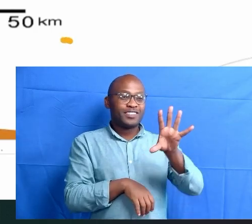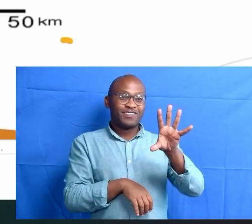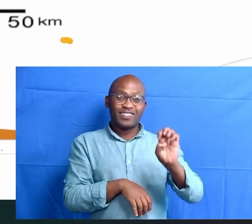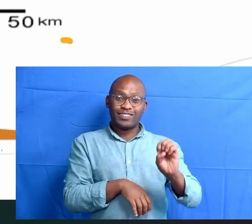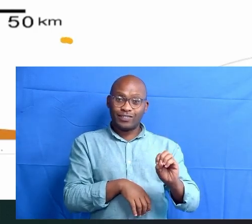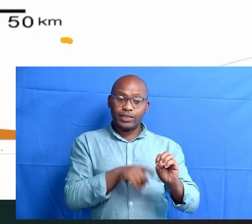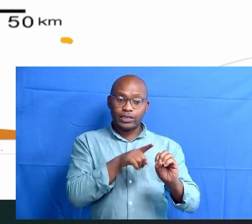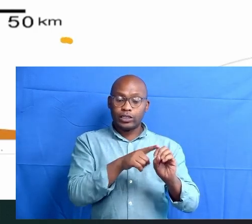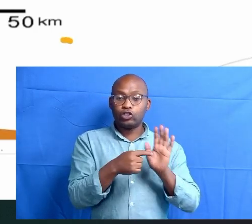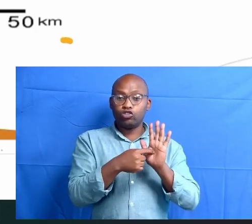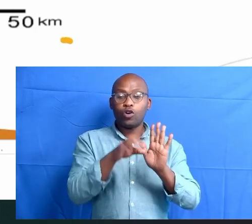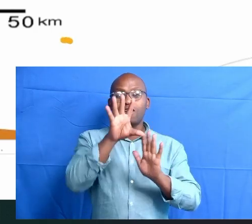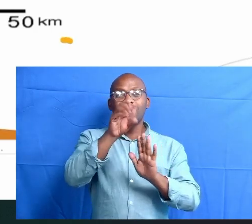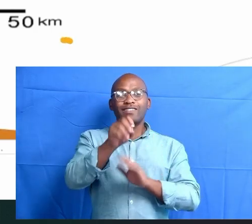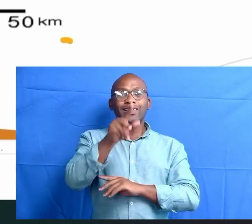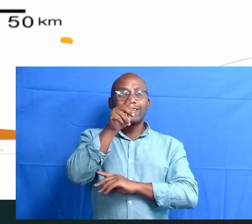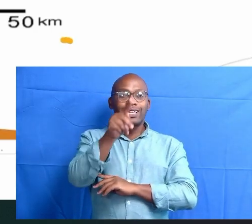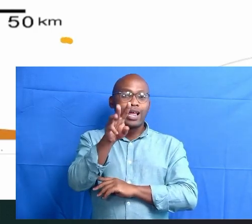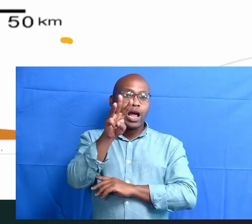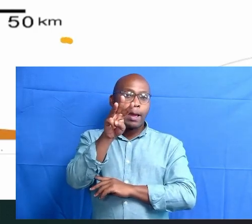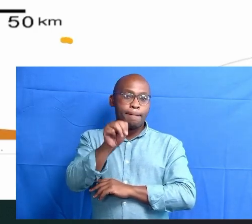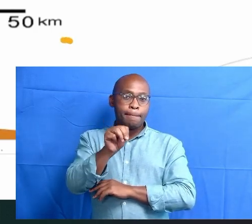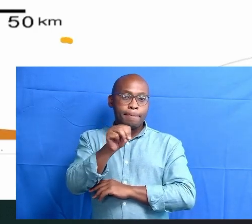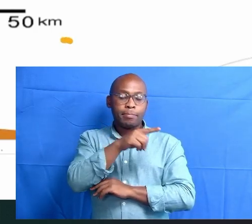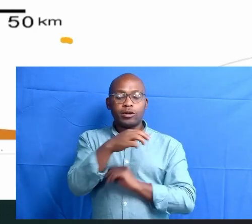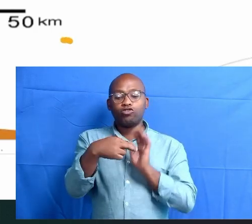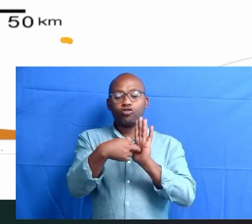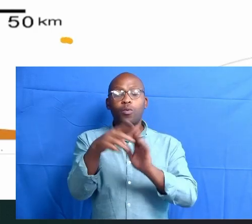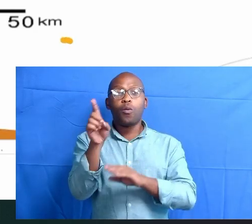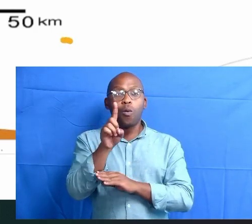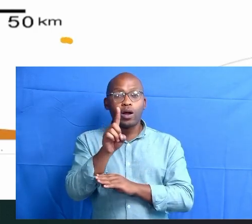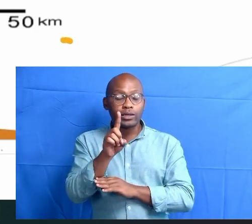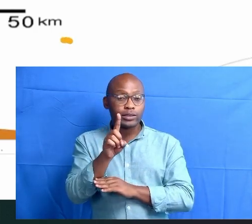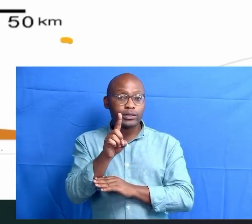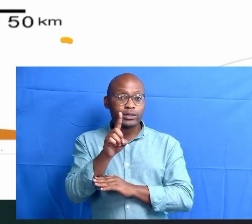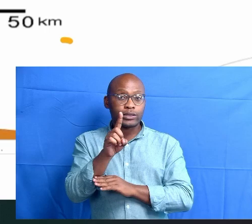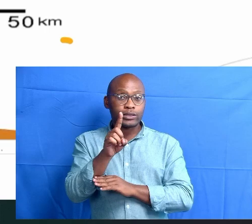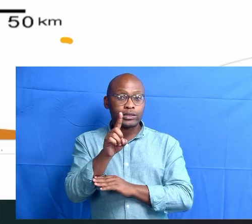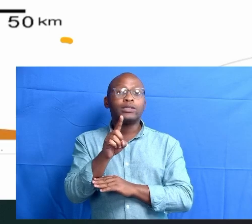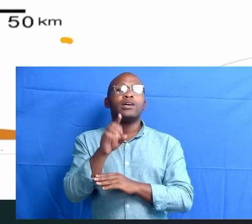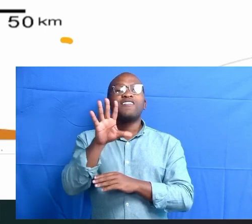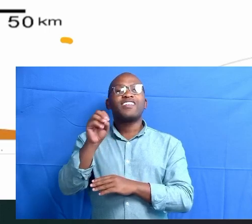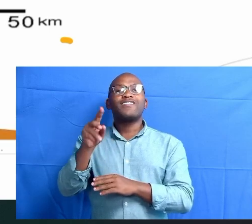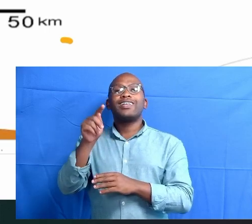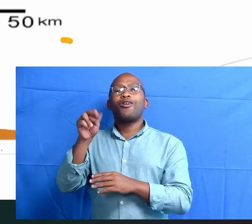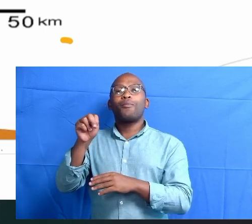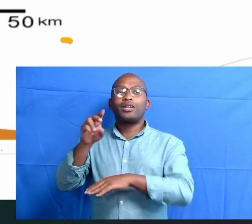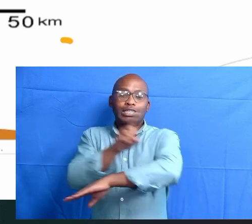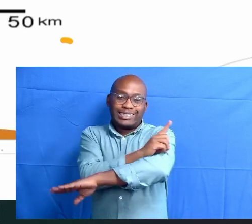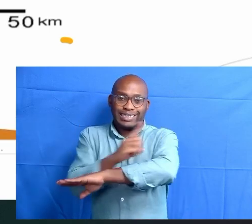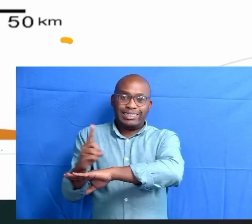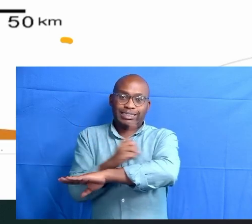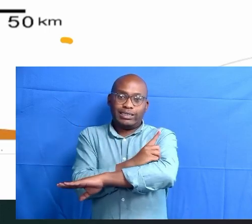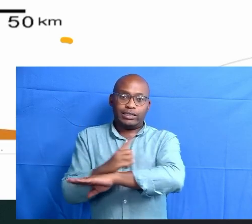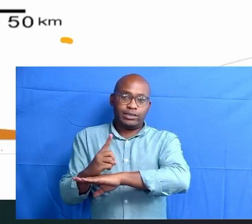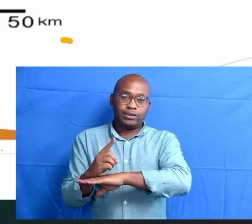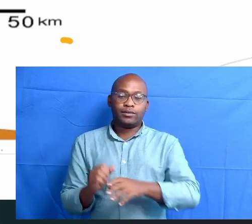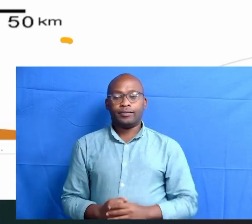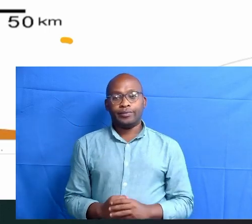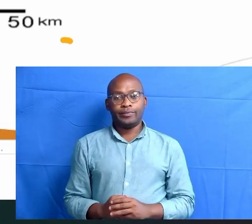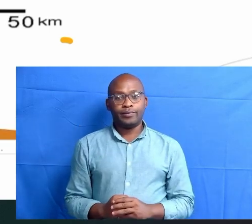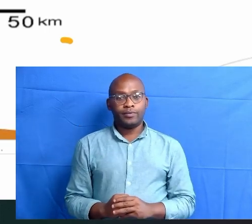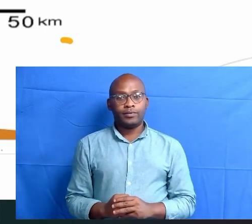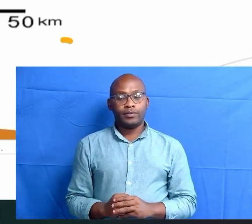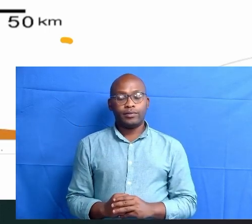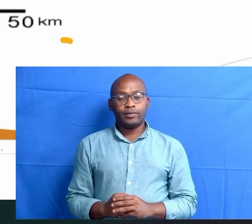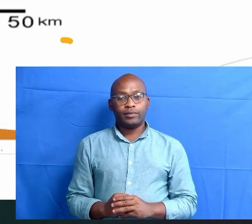50 kilometers, which for this 50 also represent the 50 kilometers. So if